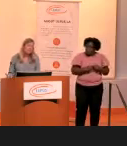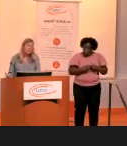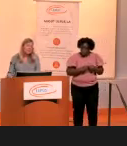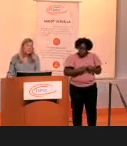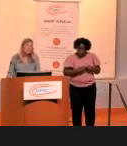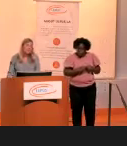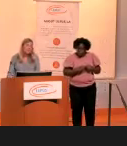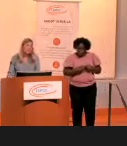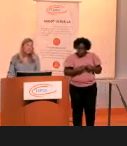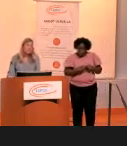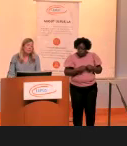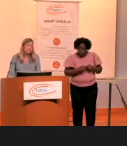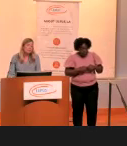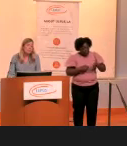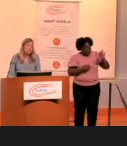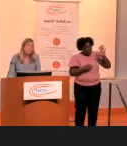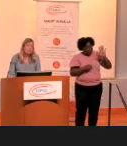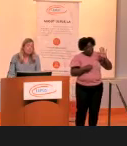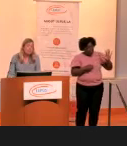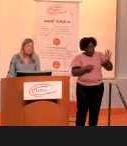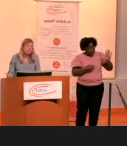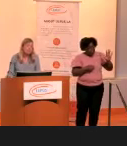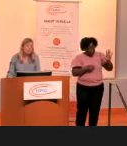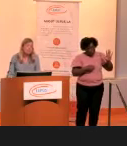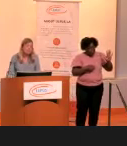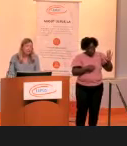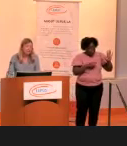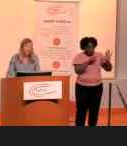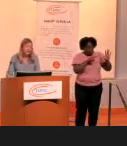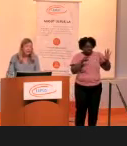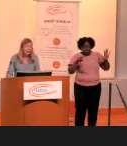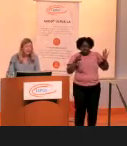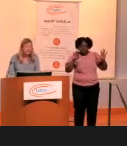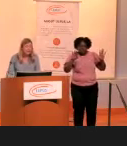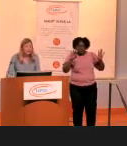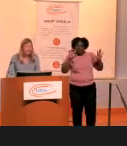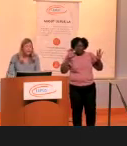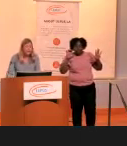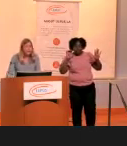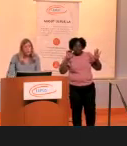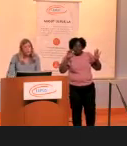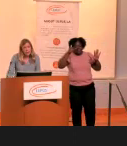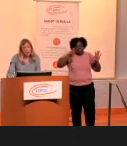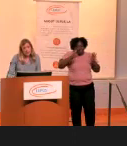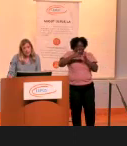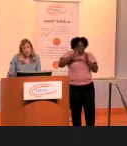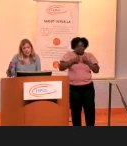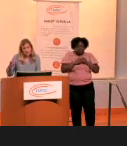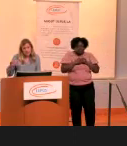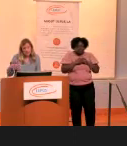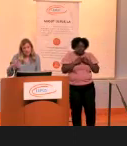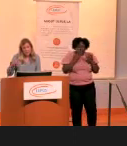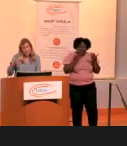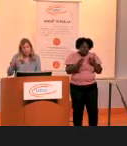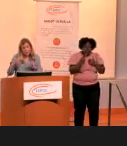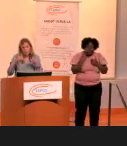it can be anywhere from 5 to 9 per 100,000. If you look at how